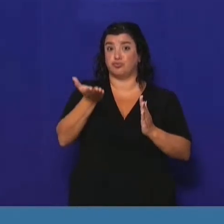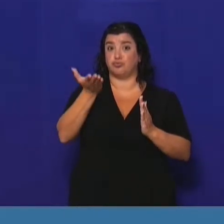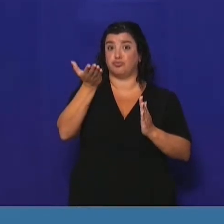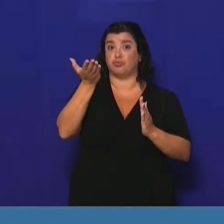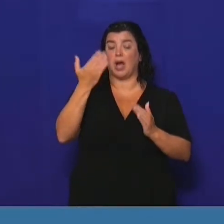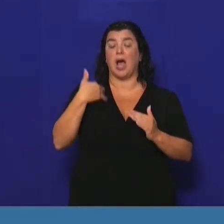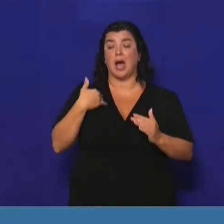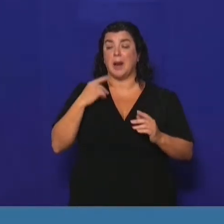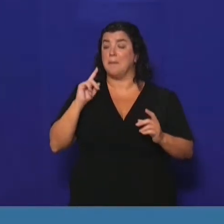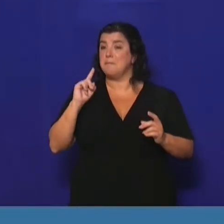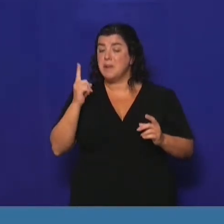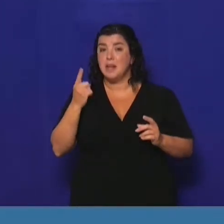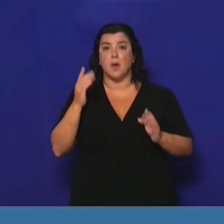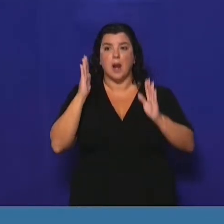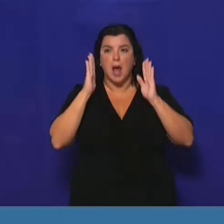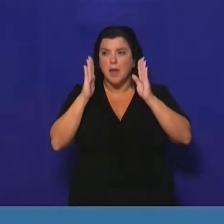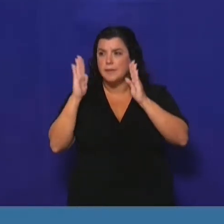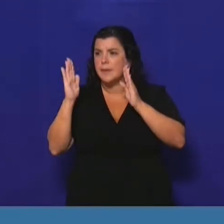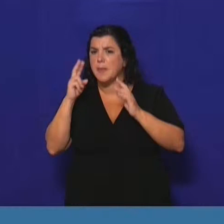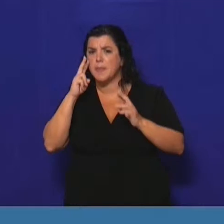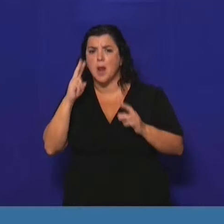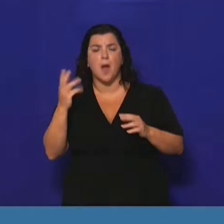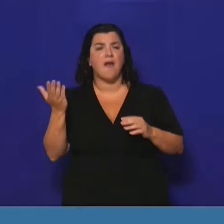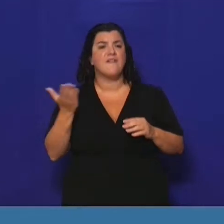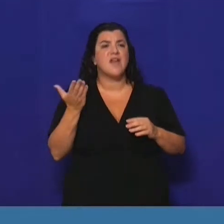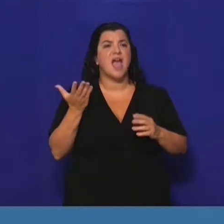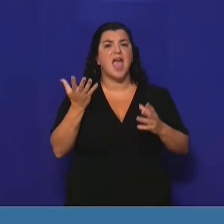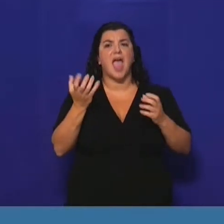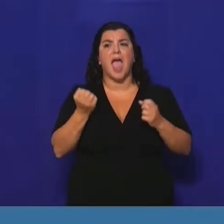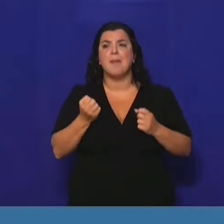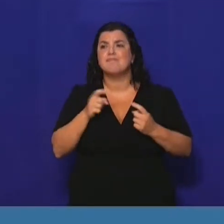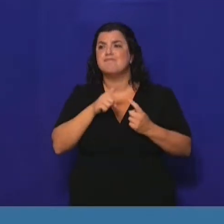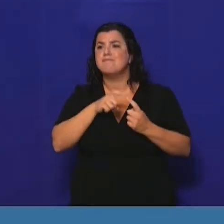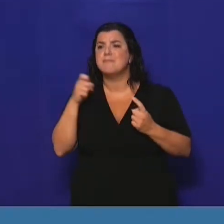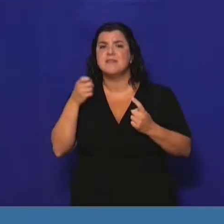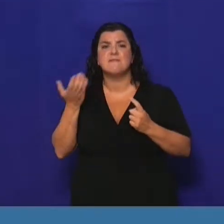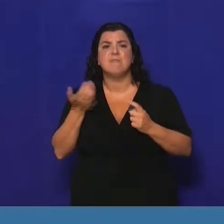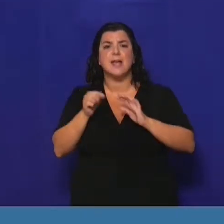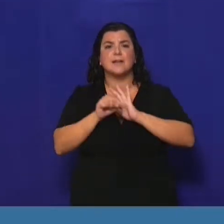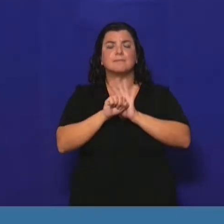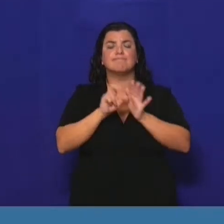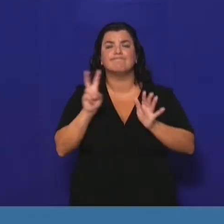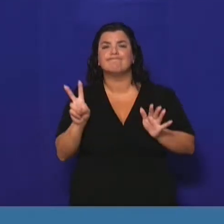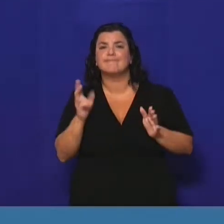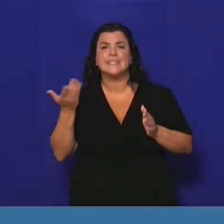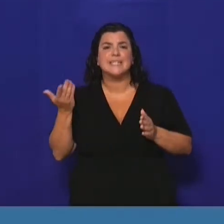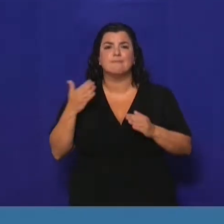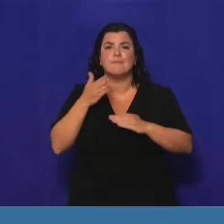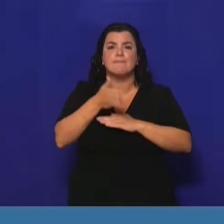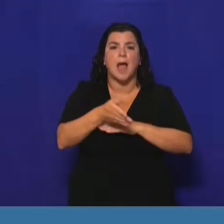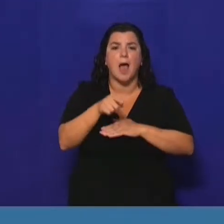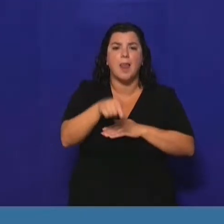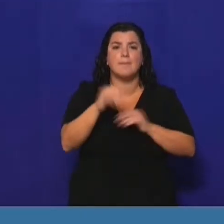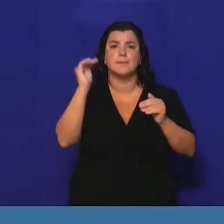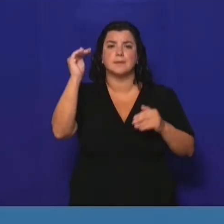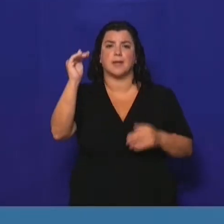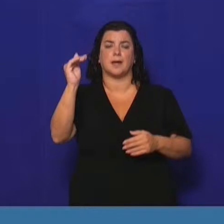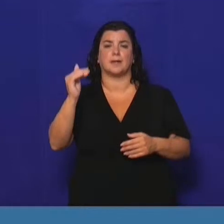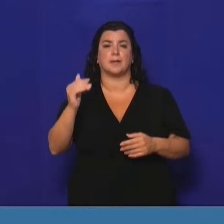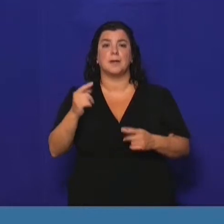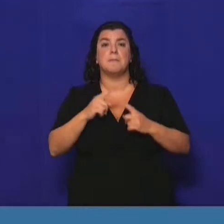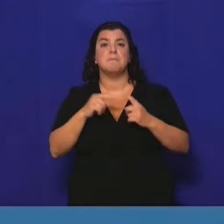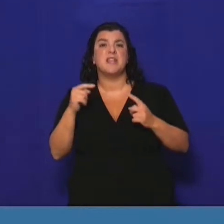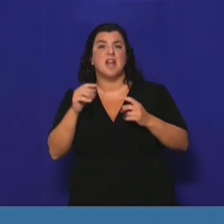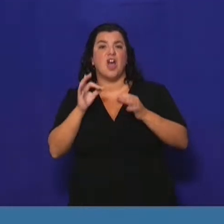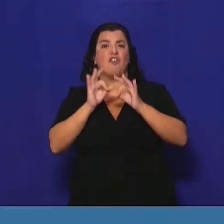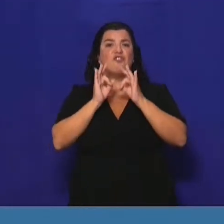meħtieġa fosthom tibda tara fejn seta' jkun hemm sors li inti jista' jkollok il-virus minn fejn jidħol. Kemm mill-familjari